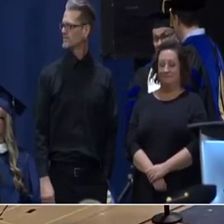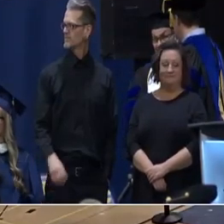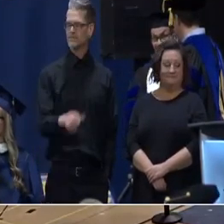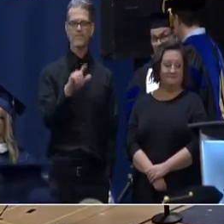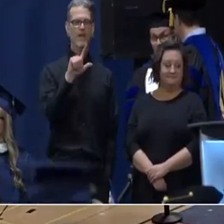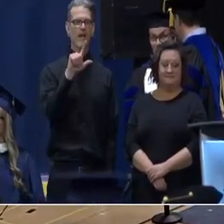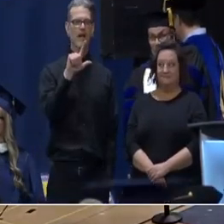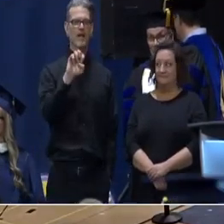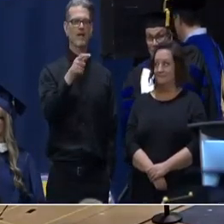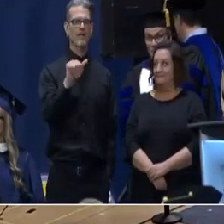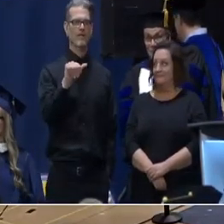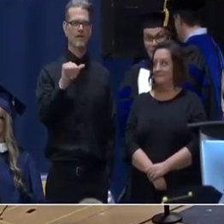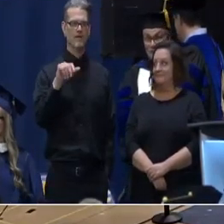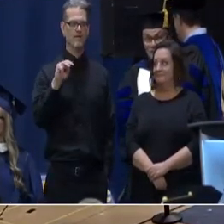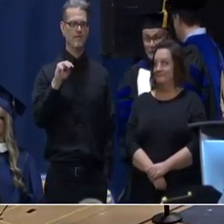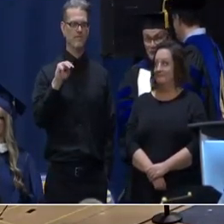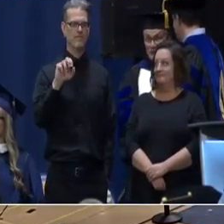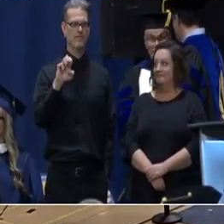Lita Melman.